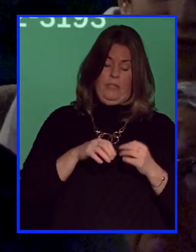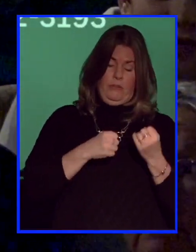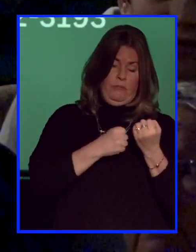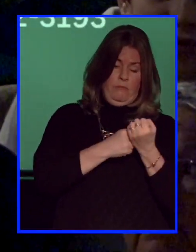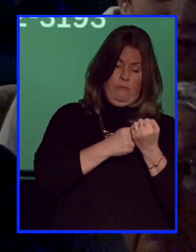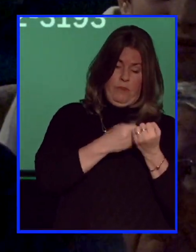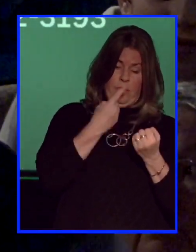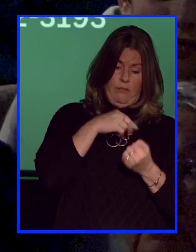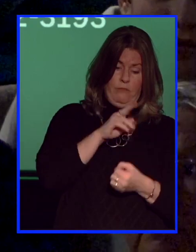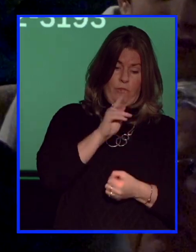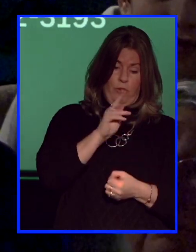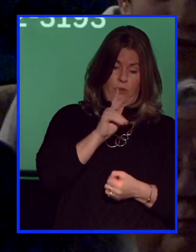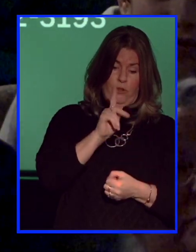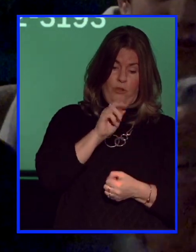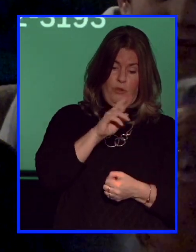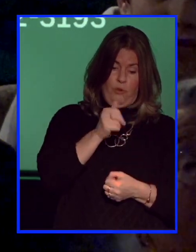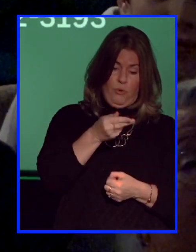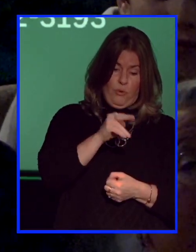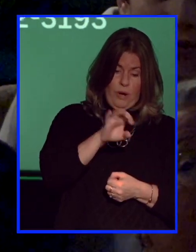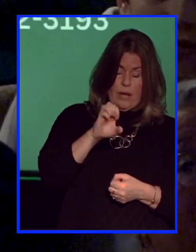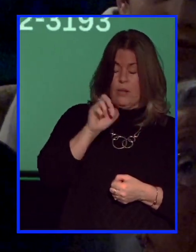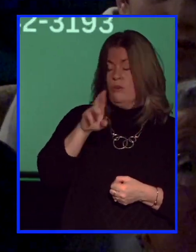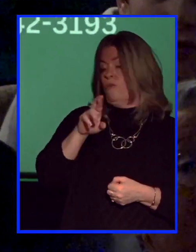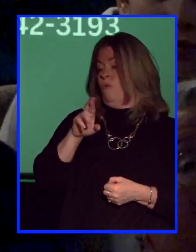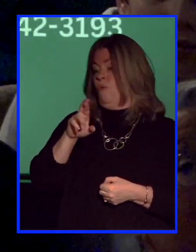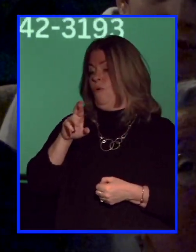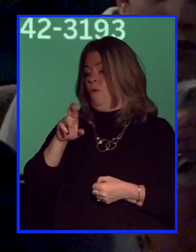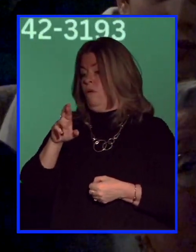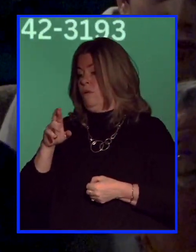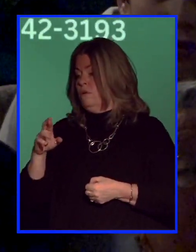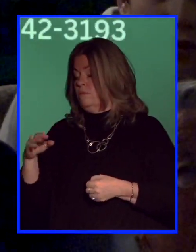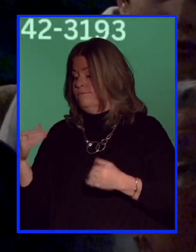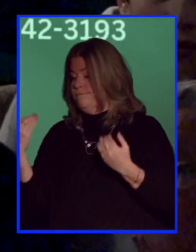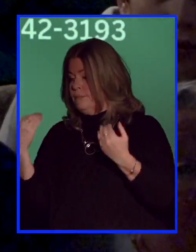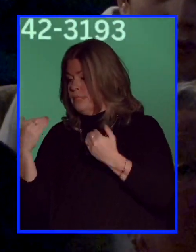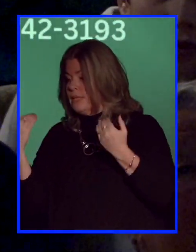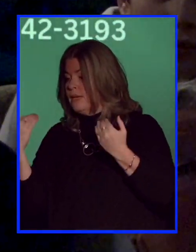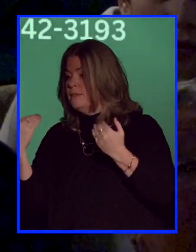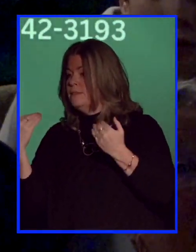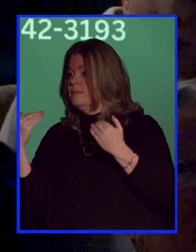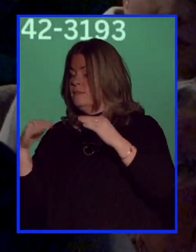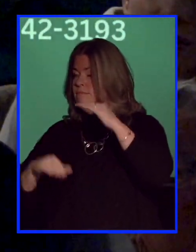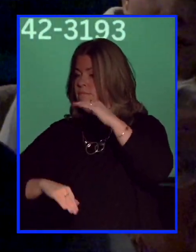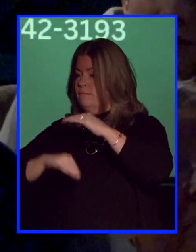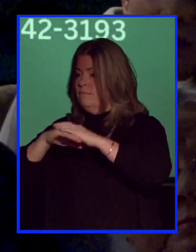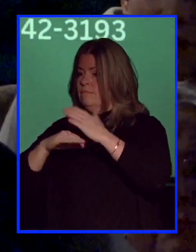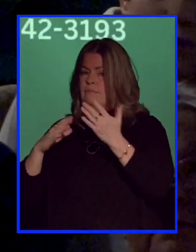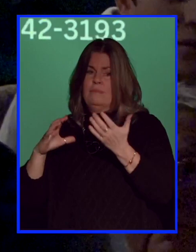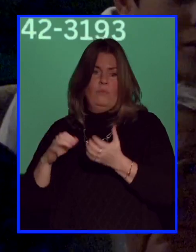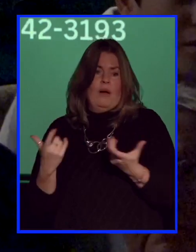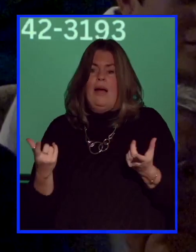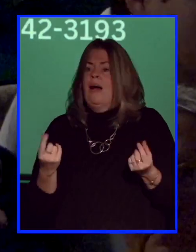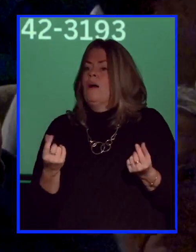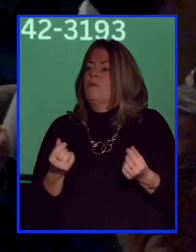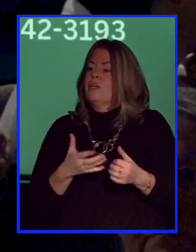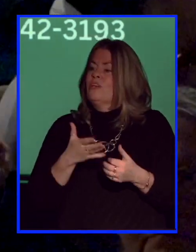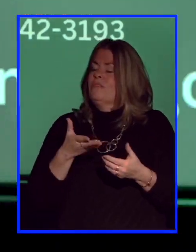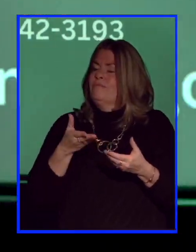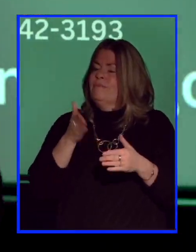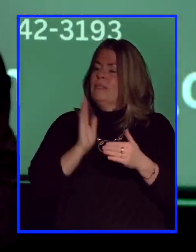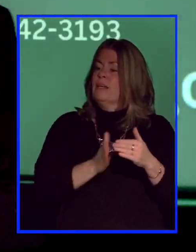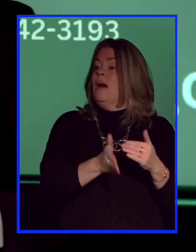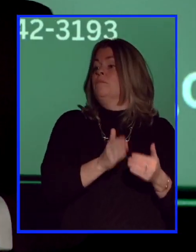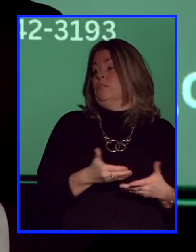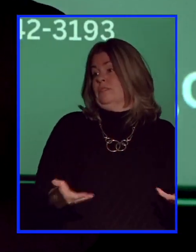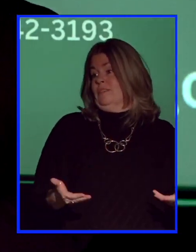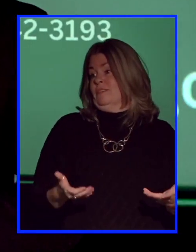some healthcare reform still or the debt ceiling, do you have any thoughts on how we'll get anything proactive? Well, first of all, let